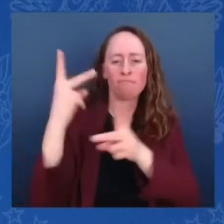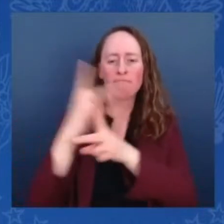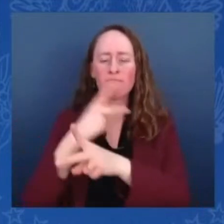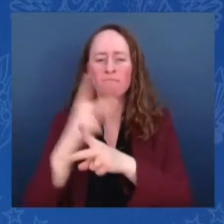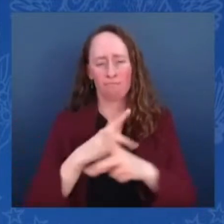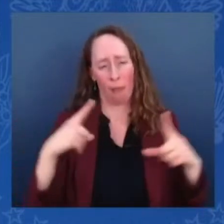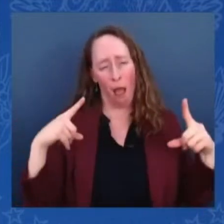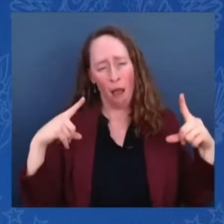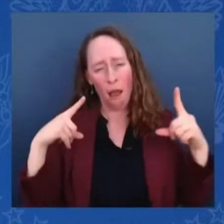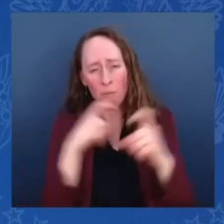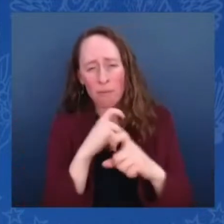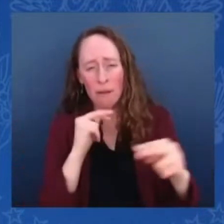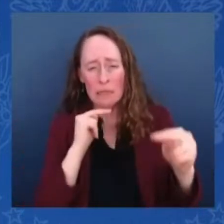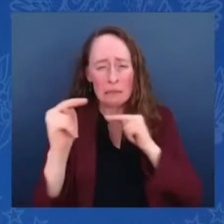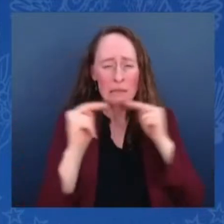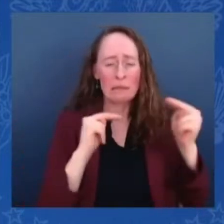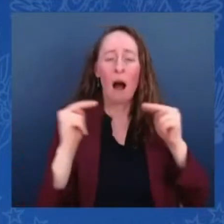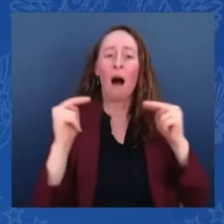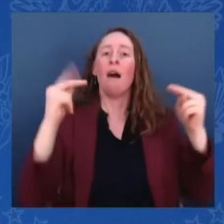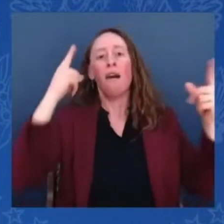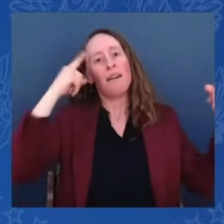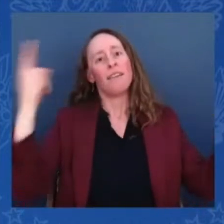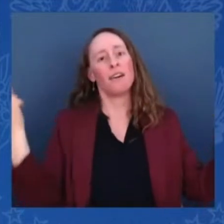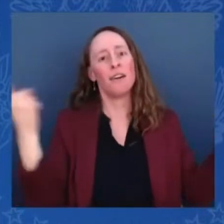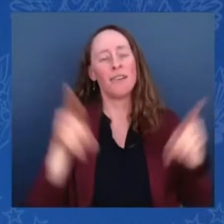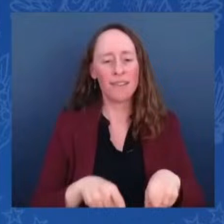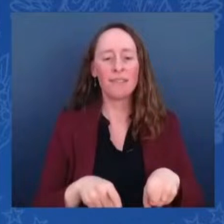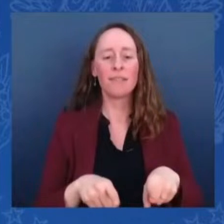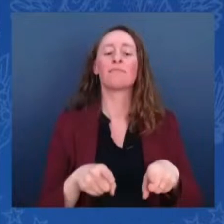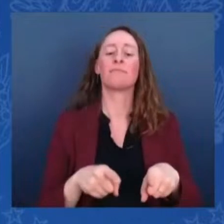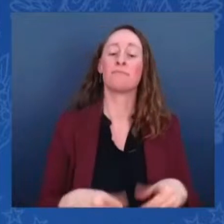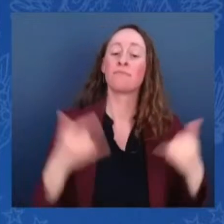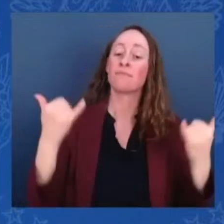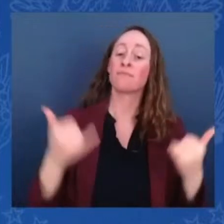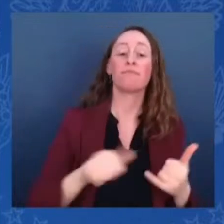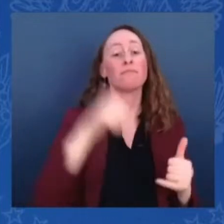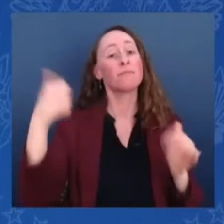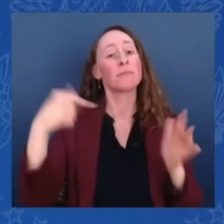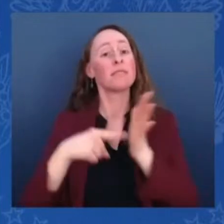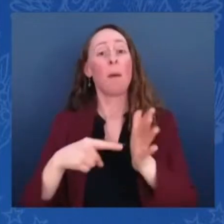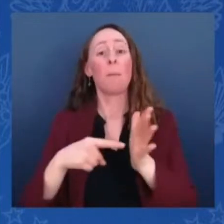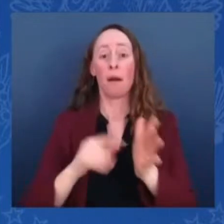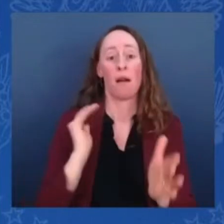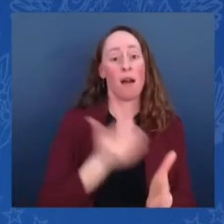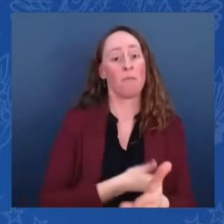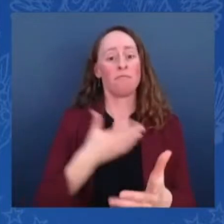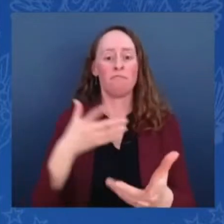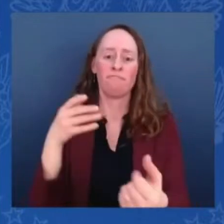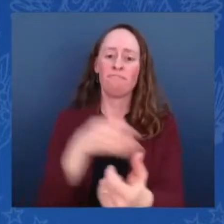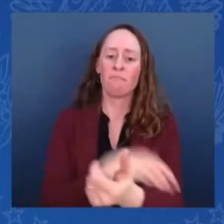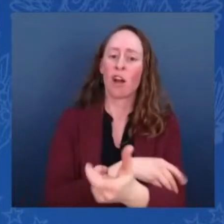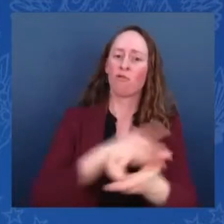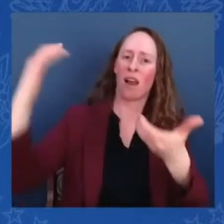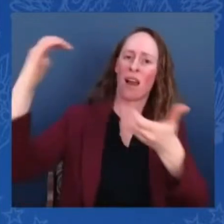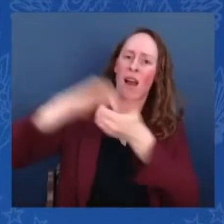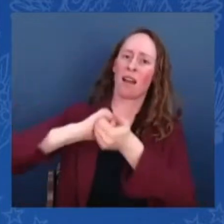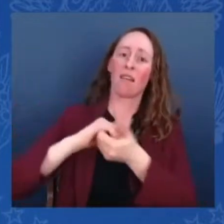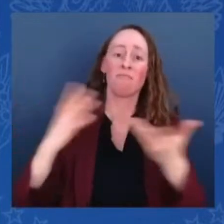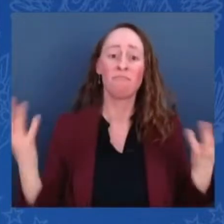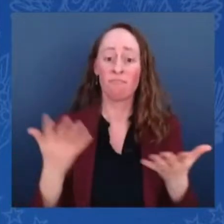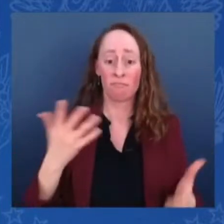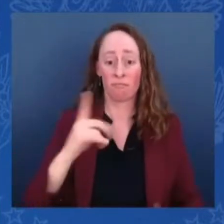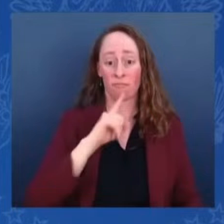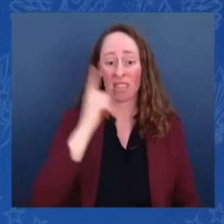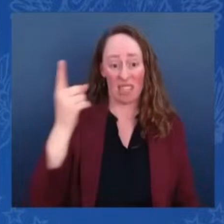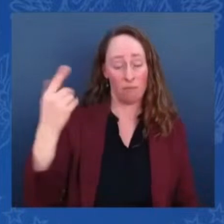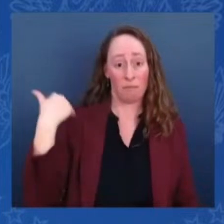request. Another example of the power of our alliances. We did not have these relationships, those women and women would likely still